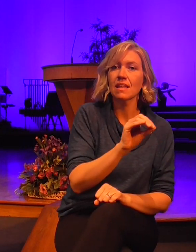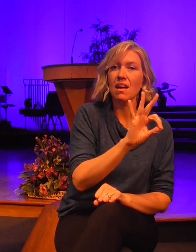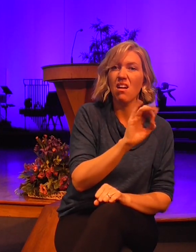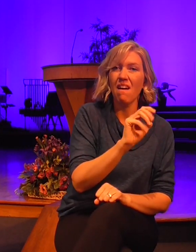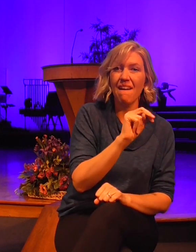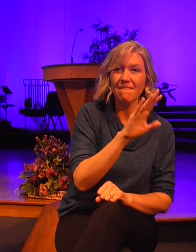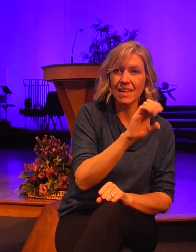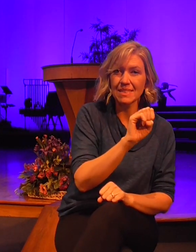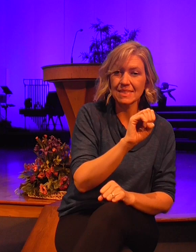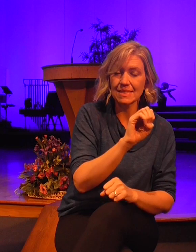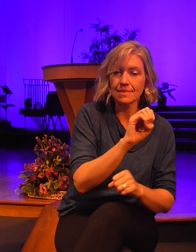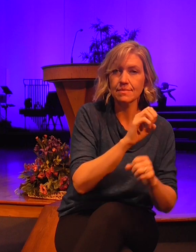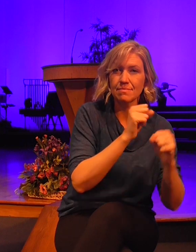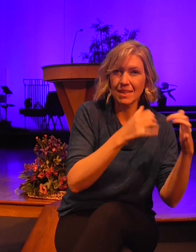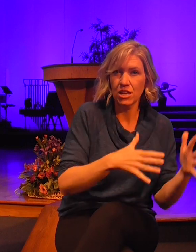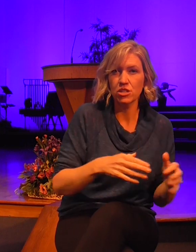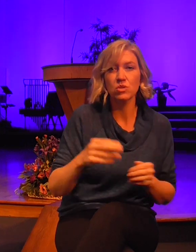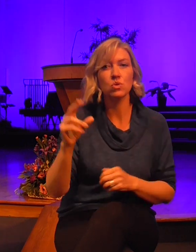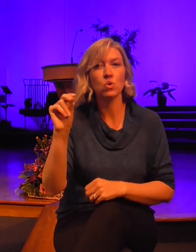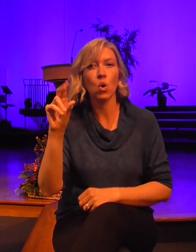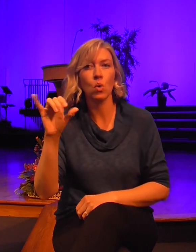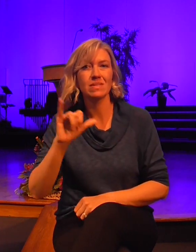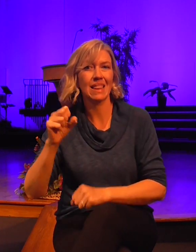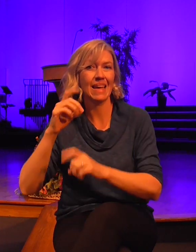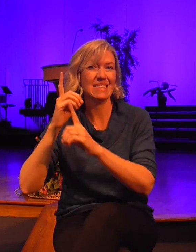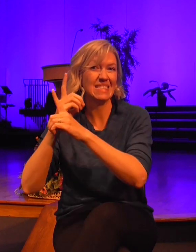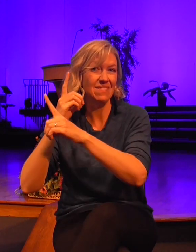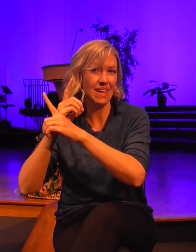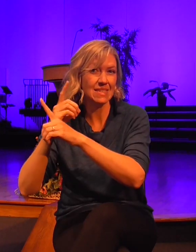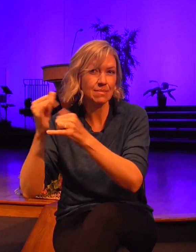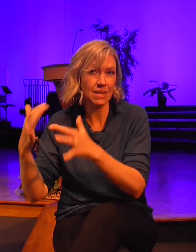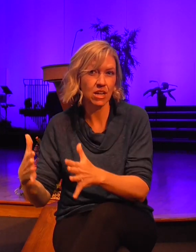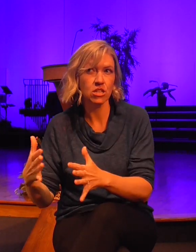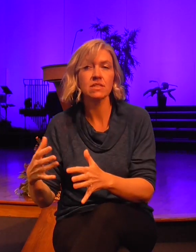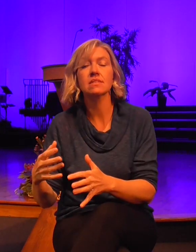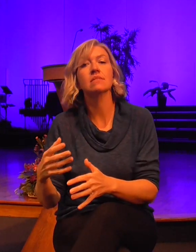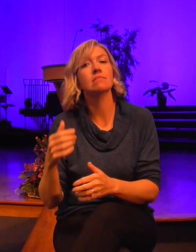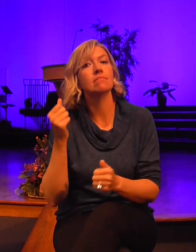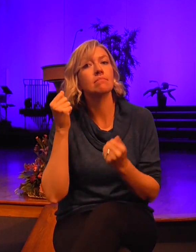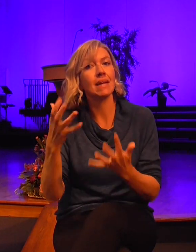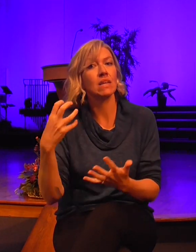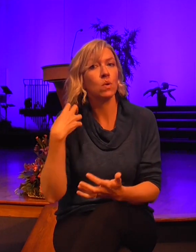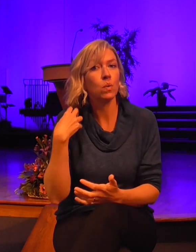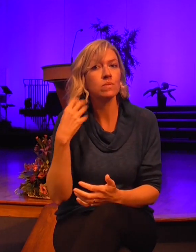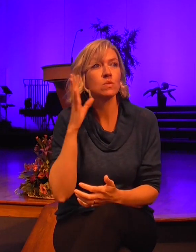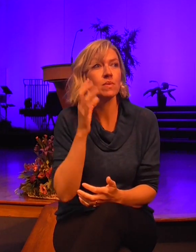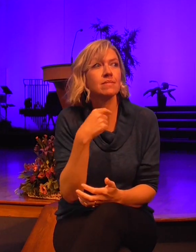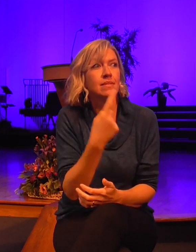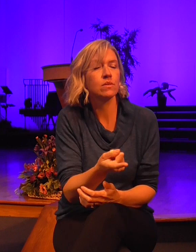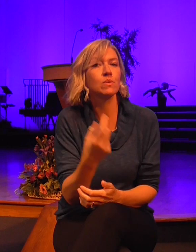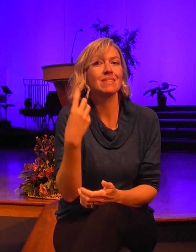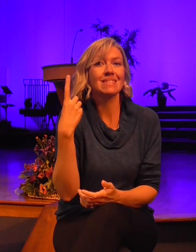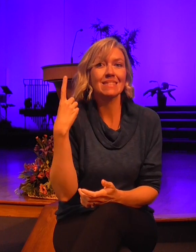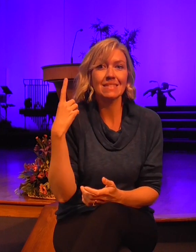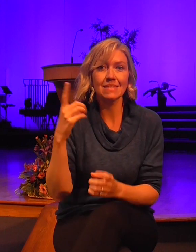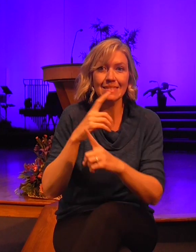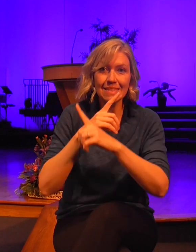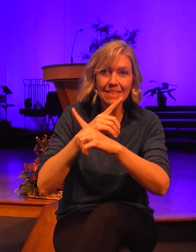defense. And as any great sports teacher will tell us, defense wins what? Championships.